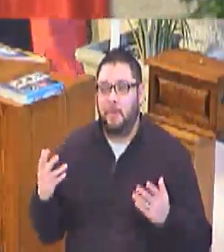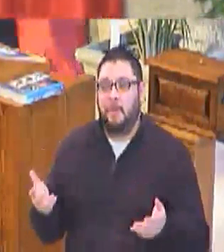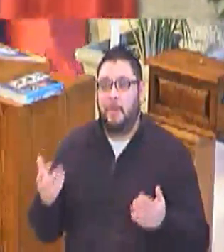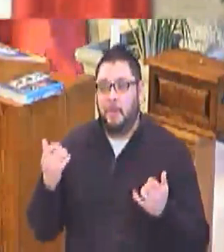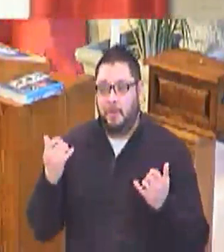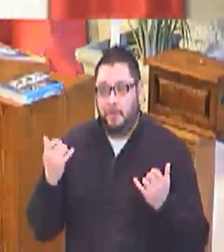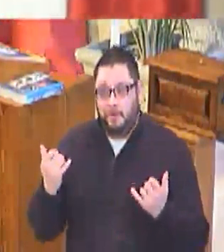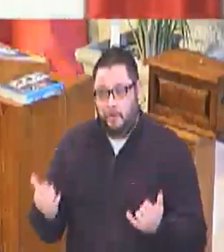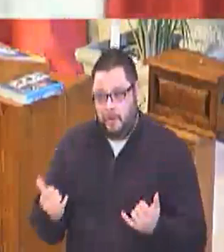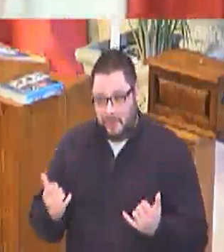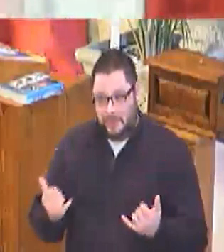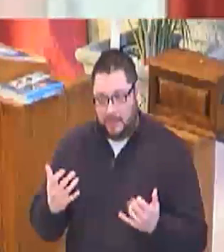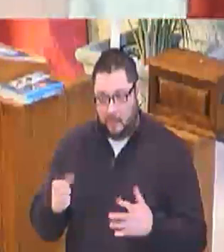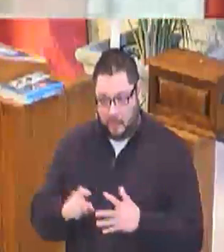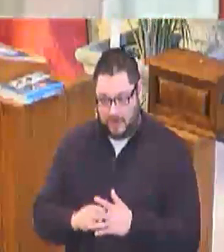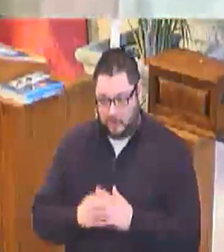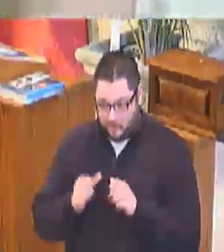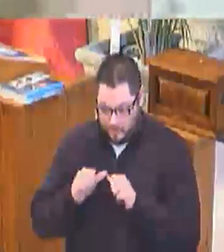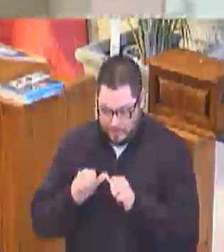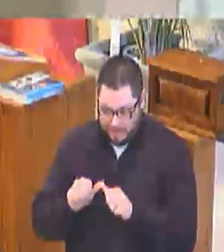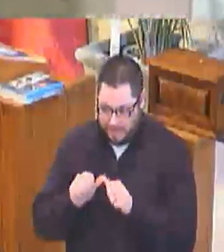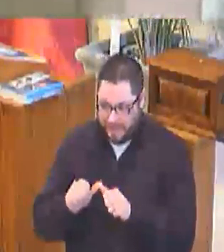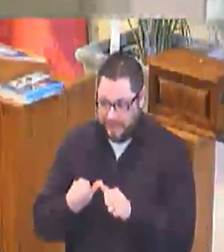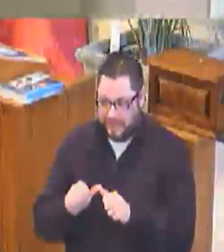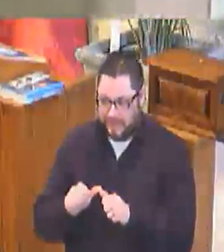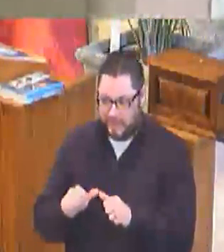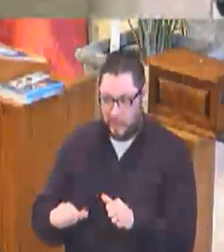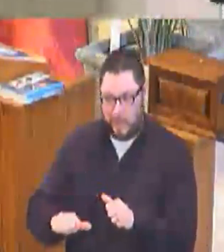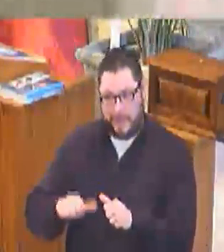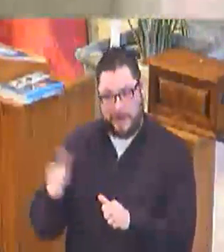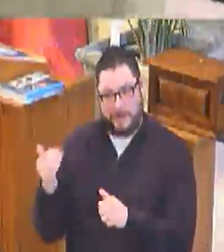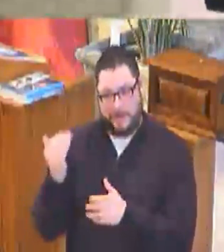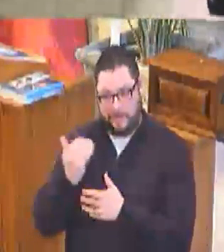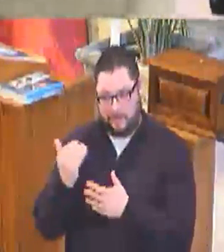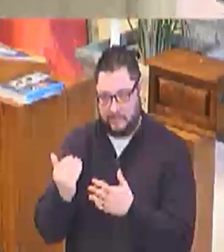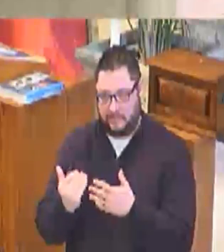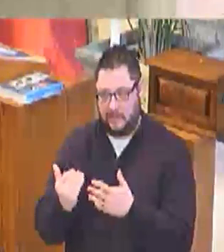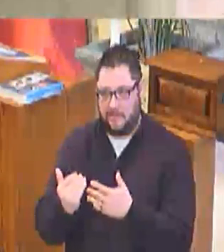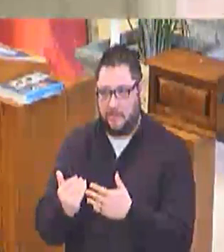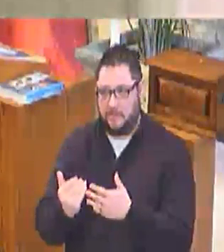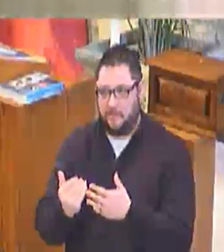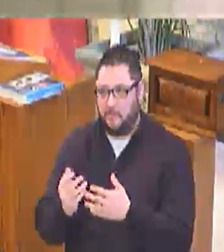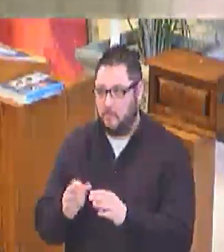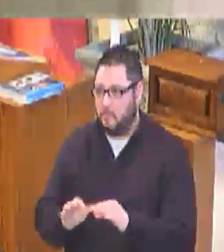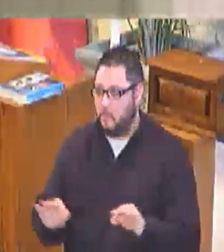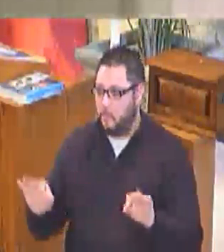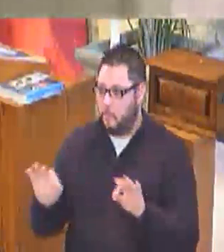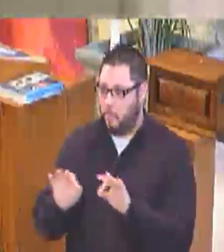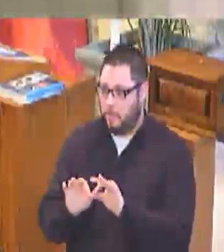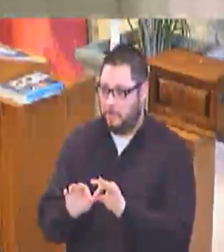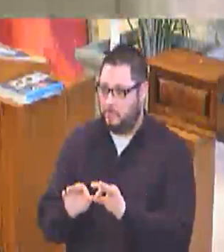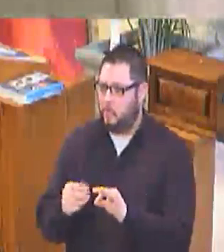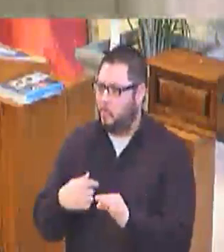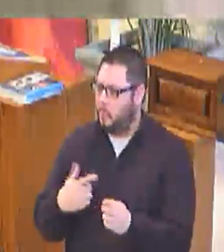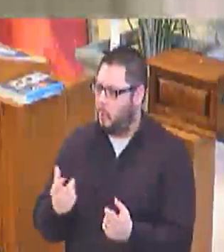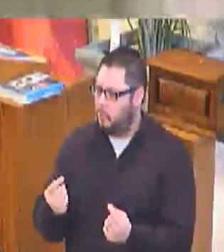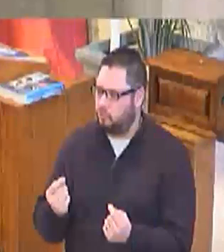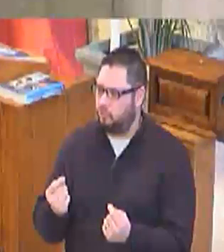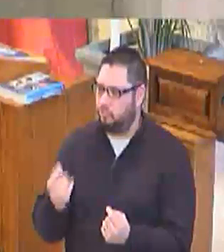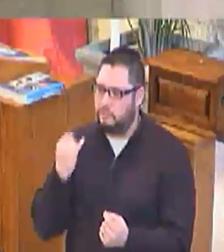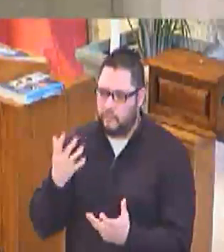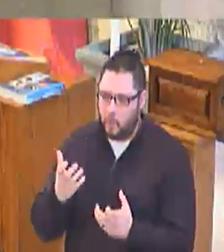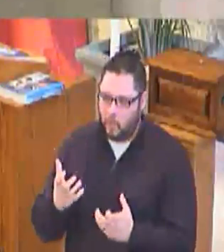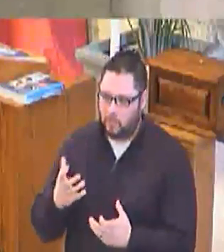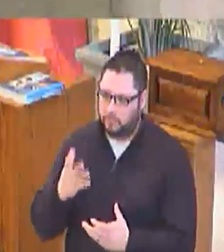today we want to continue with another step of the importance of what we have to do to experience this joy